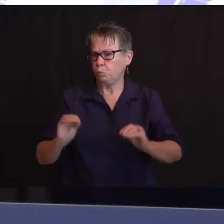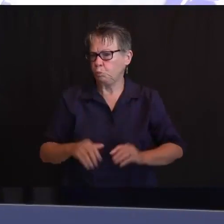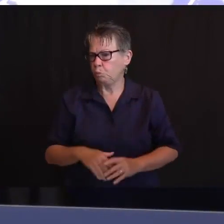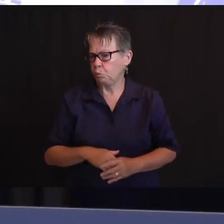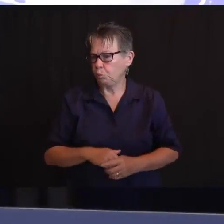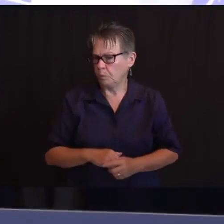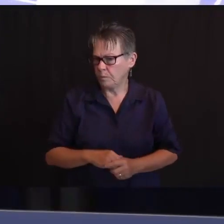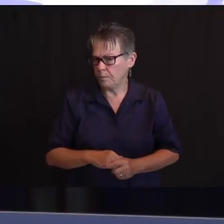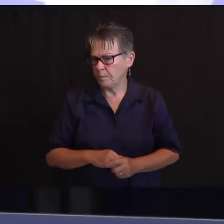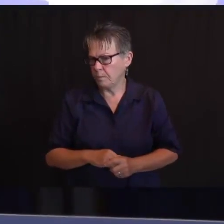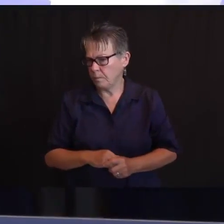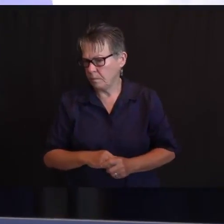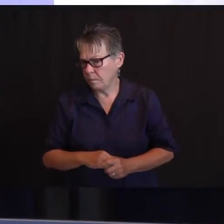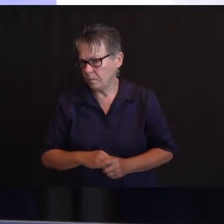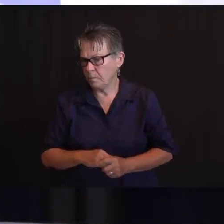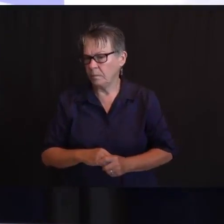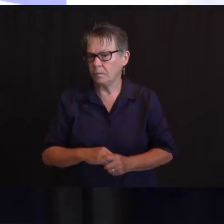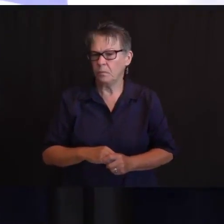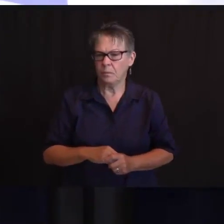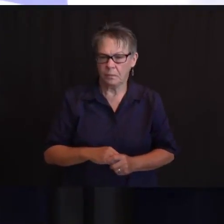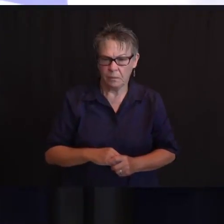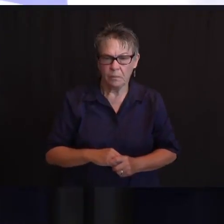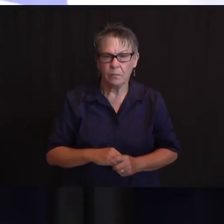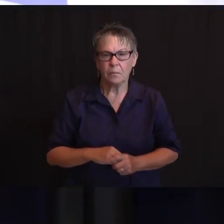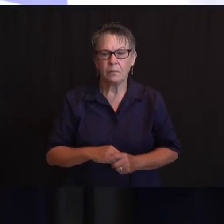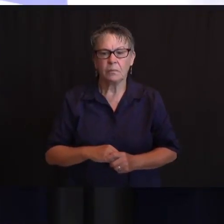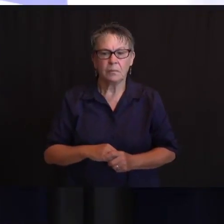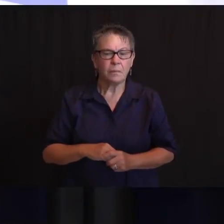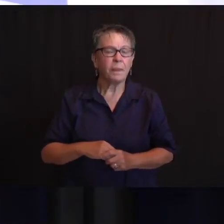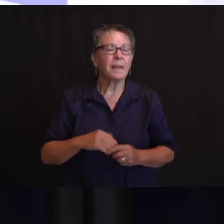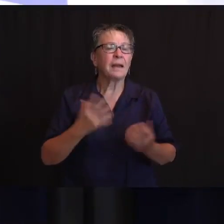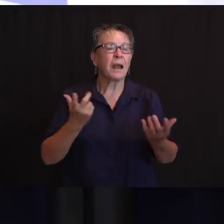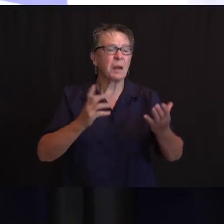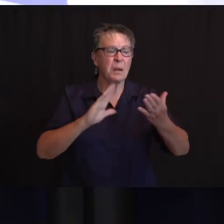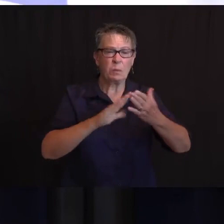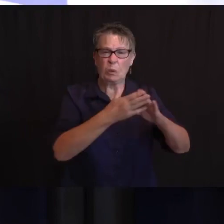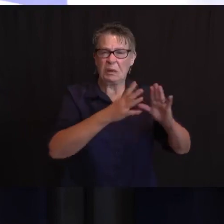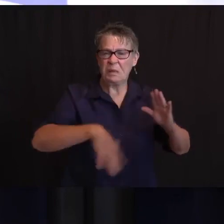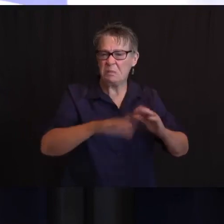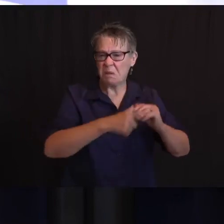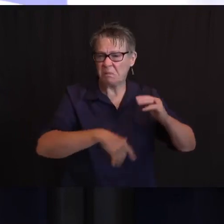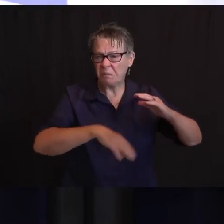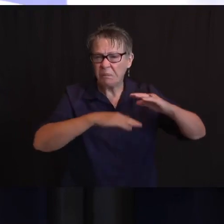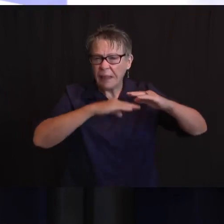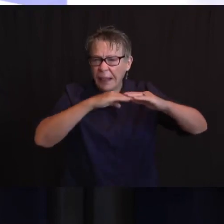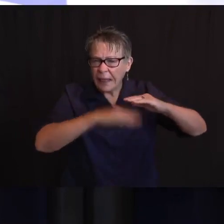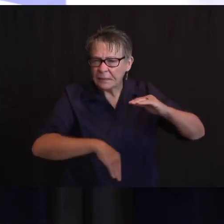is less than 20,000. We don't disaggregate the data for privacy issues.